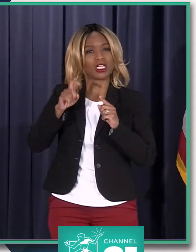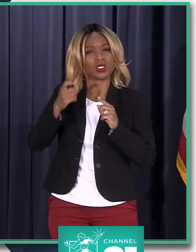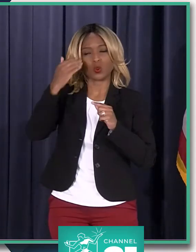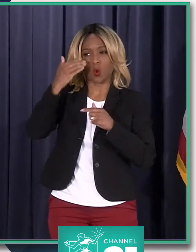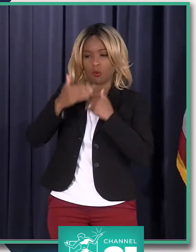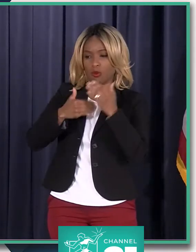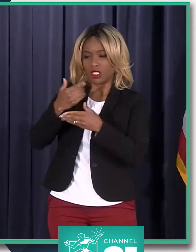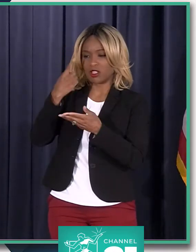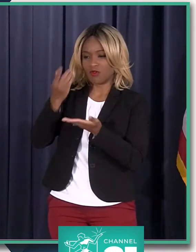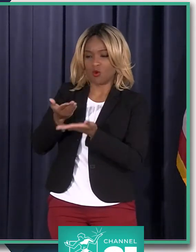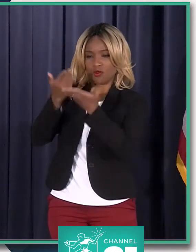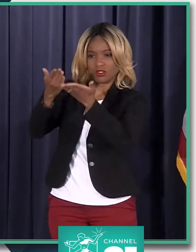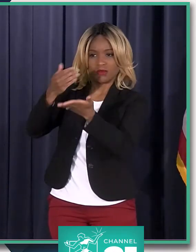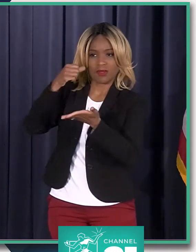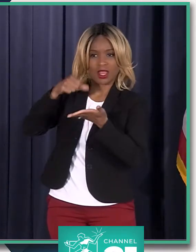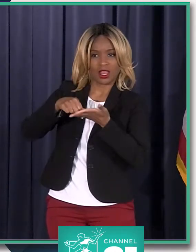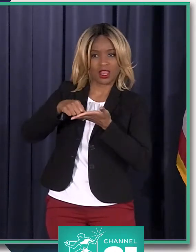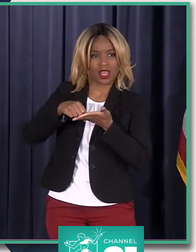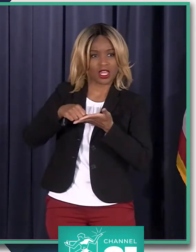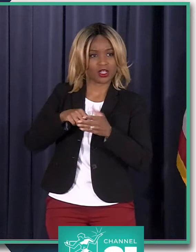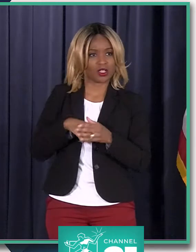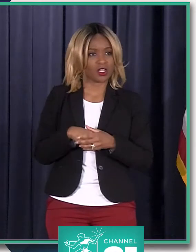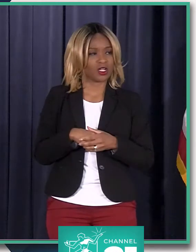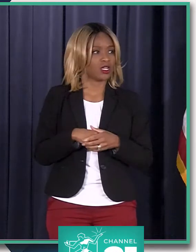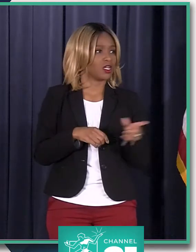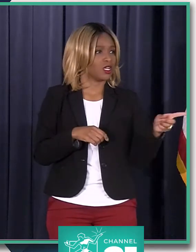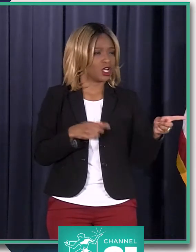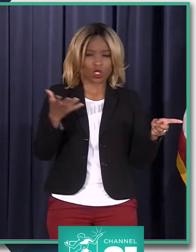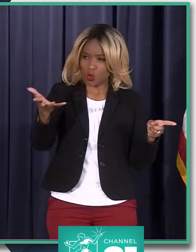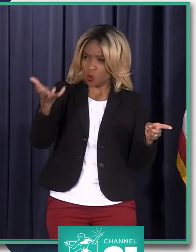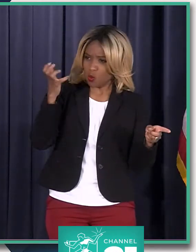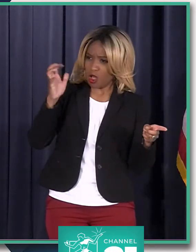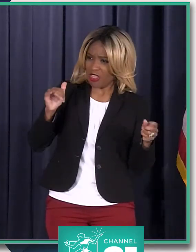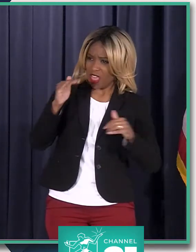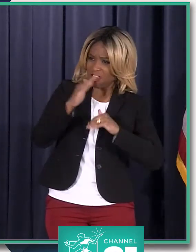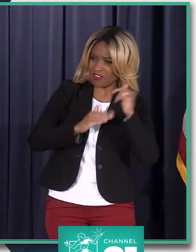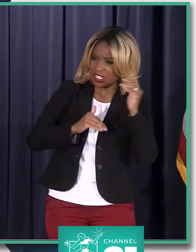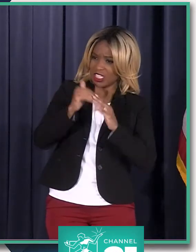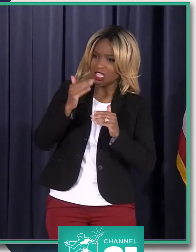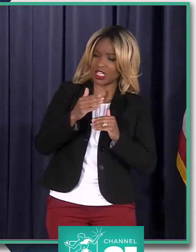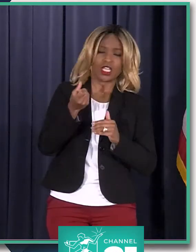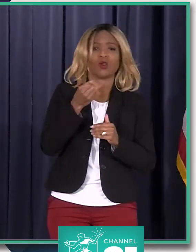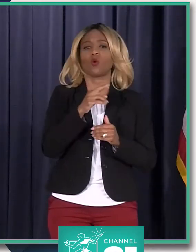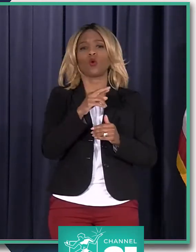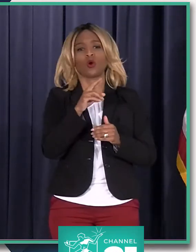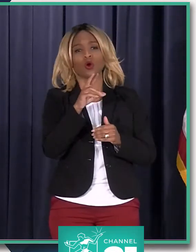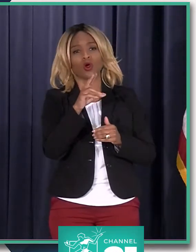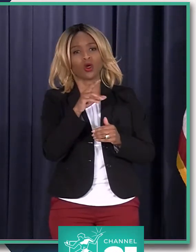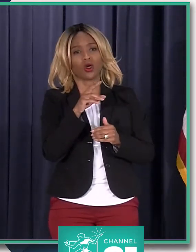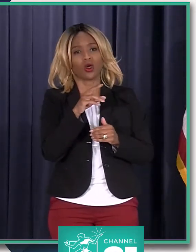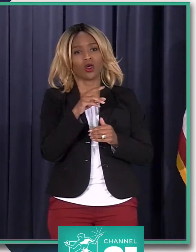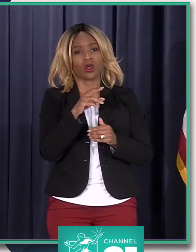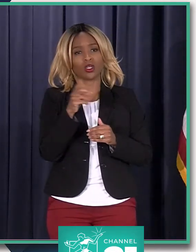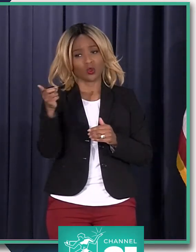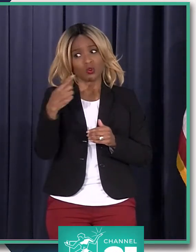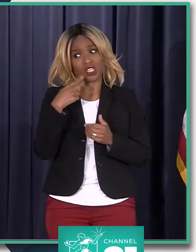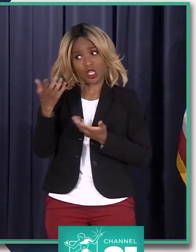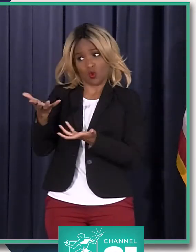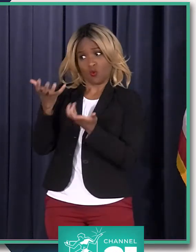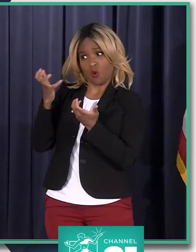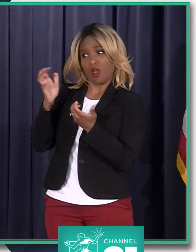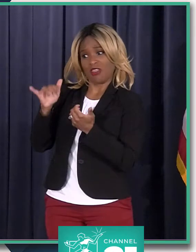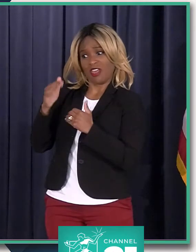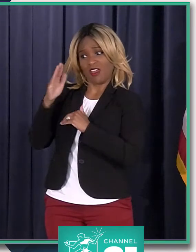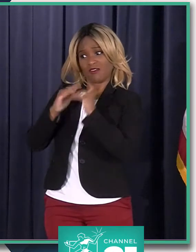letter. Would it? Do you want the facility? The owner first. So I'm sorry. Are you saying you want the